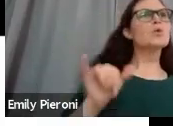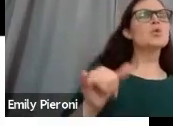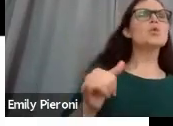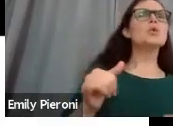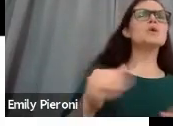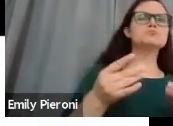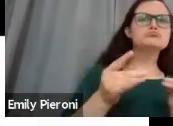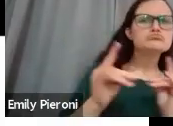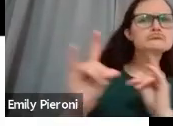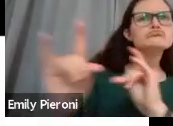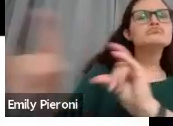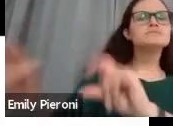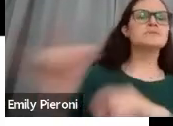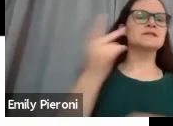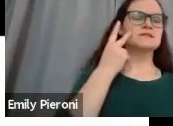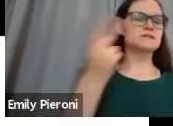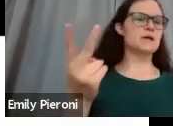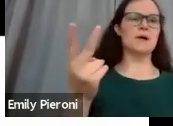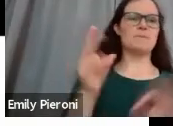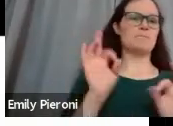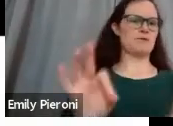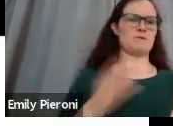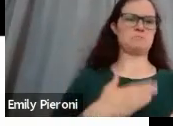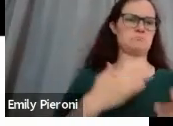everything perfectly on my screen. Apologize for that.